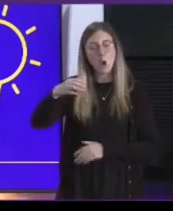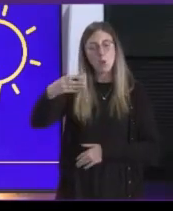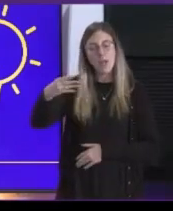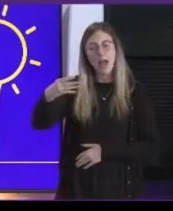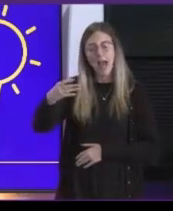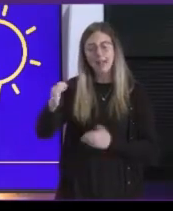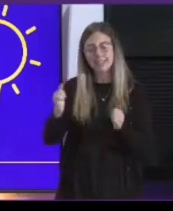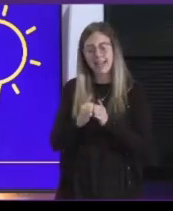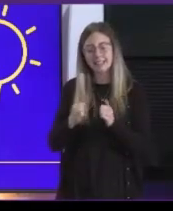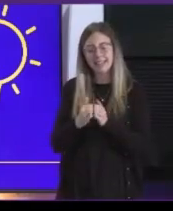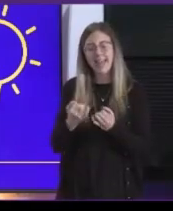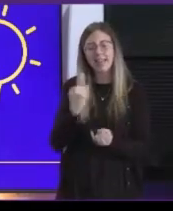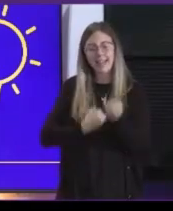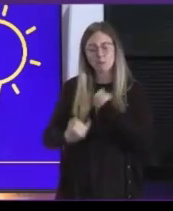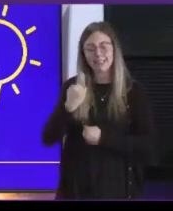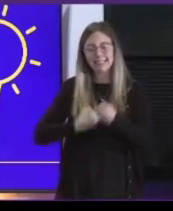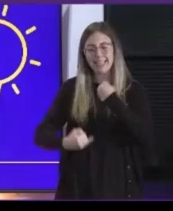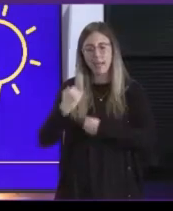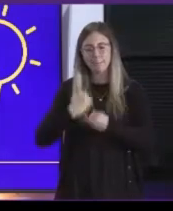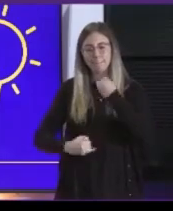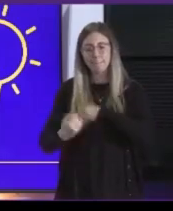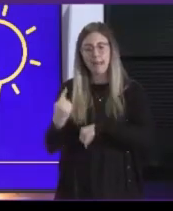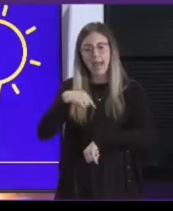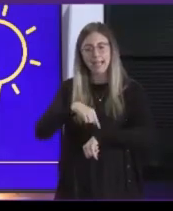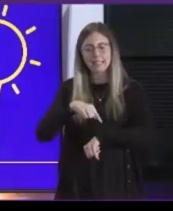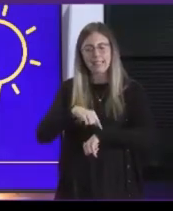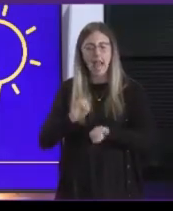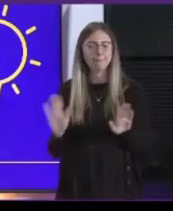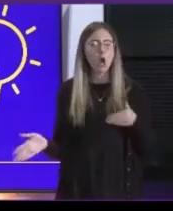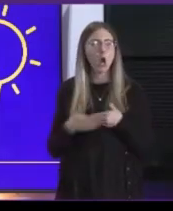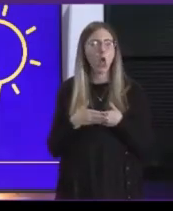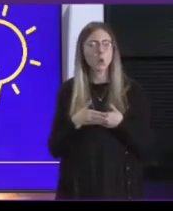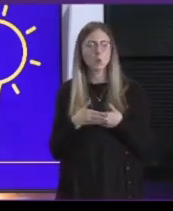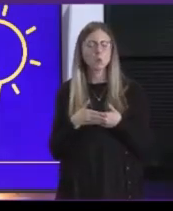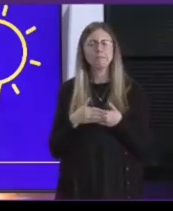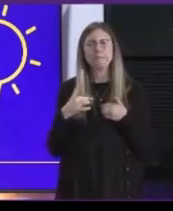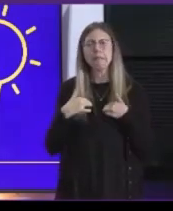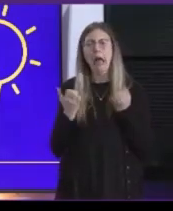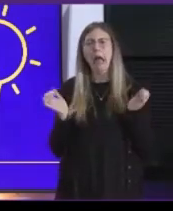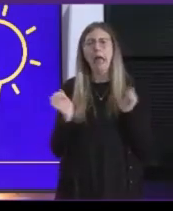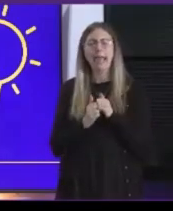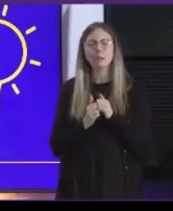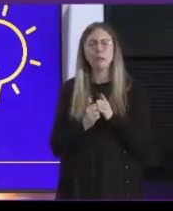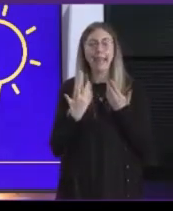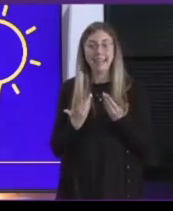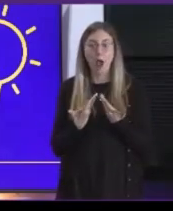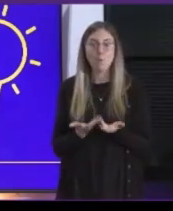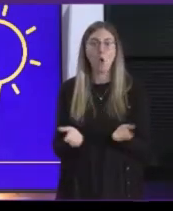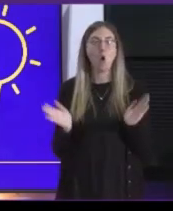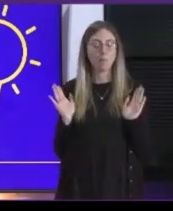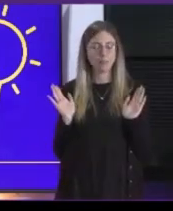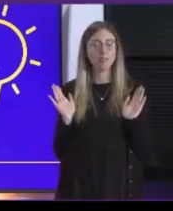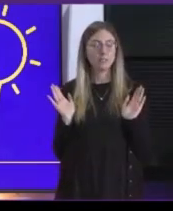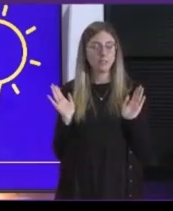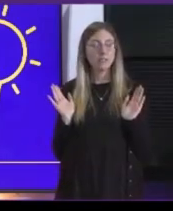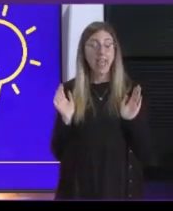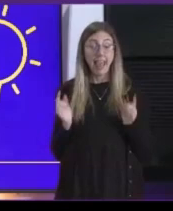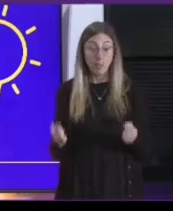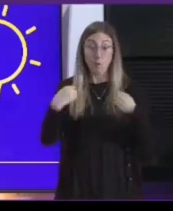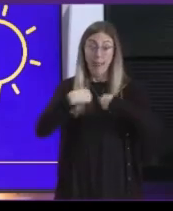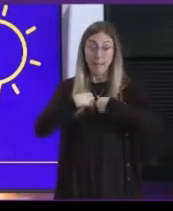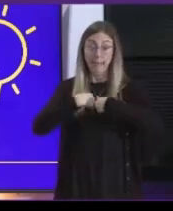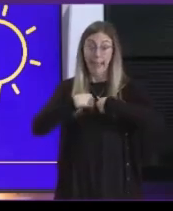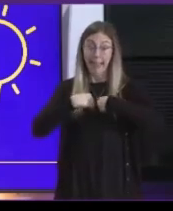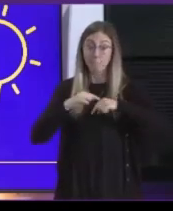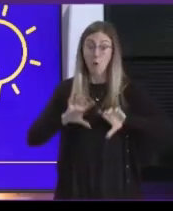got criticism in the last round that we were a little bit closed community, and I agree on that. So now it is much more open, and you can blame me for